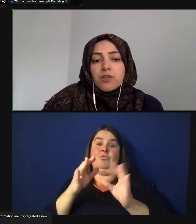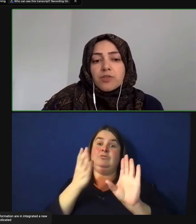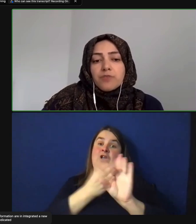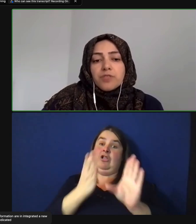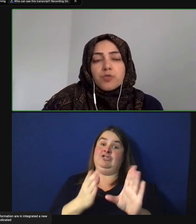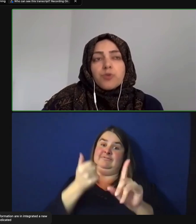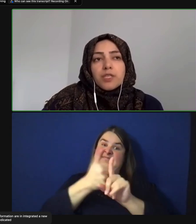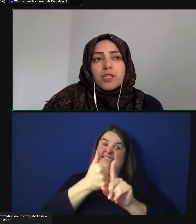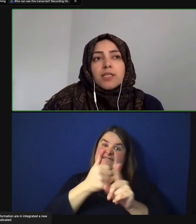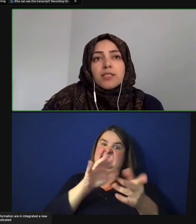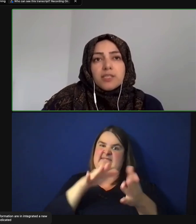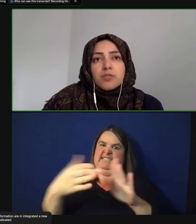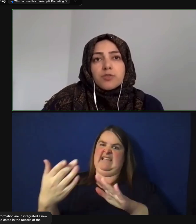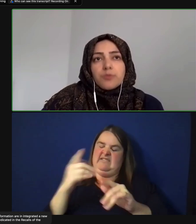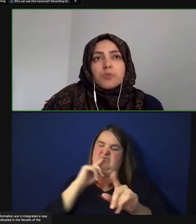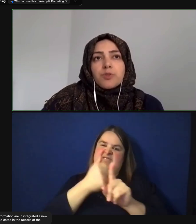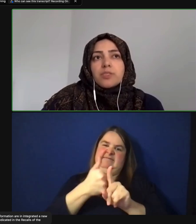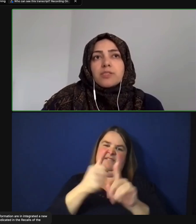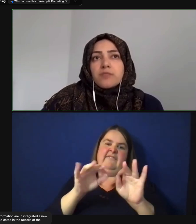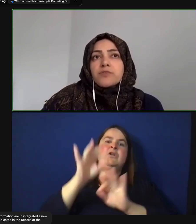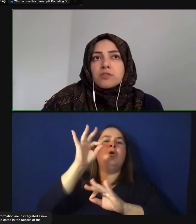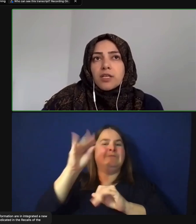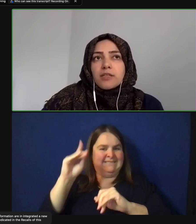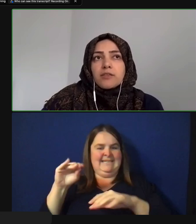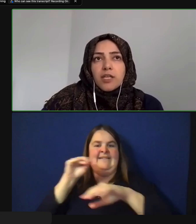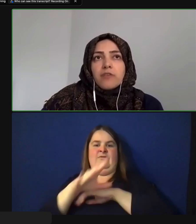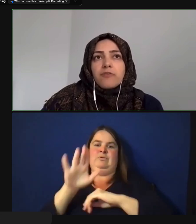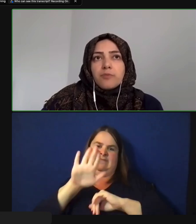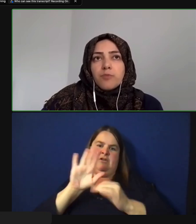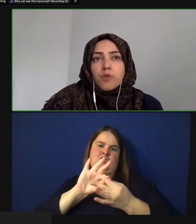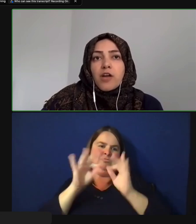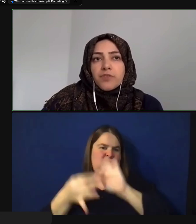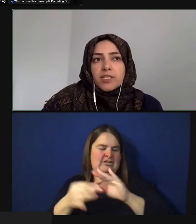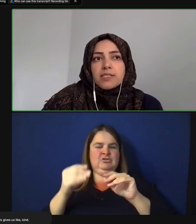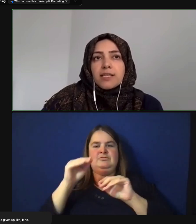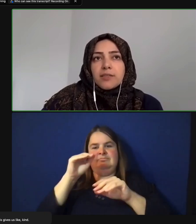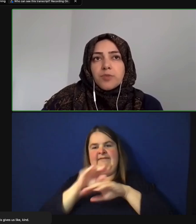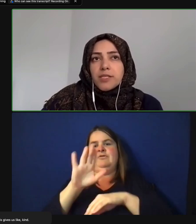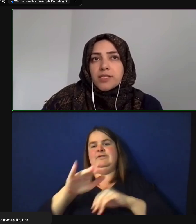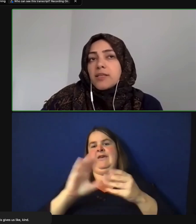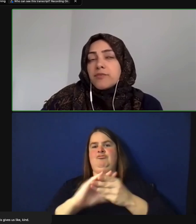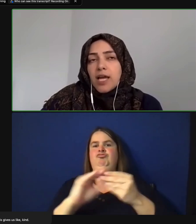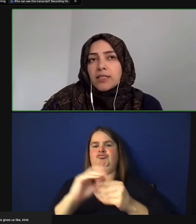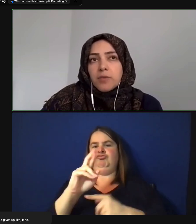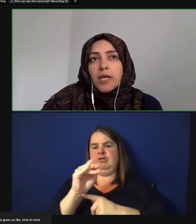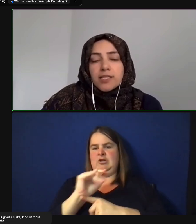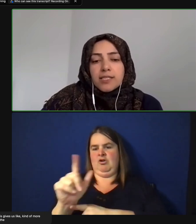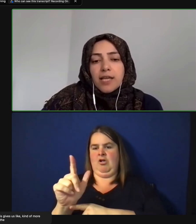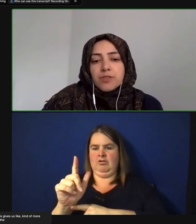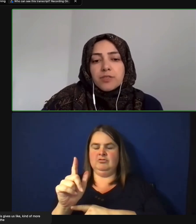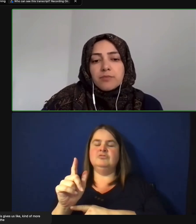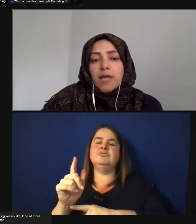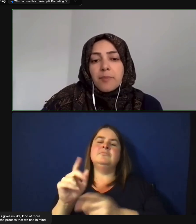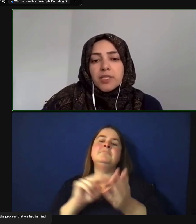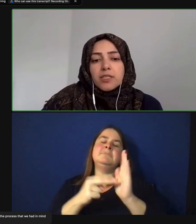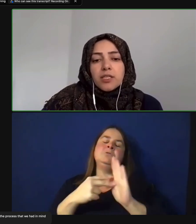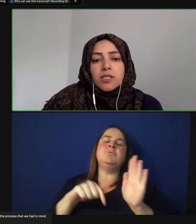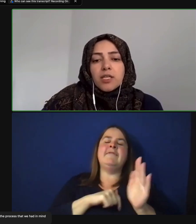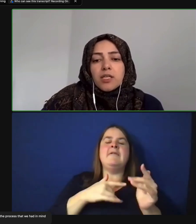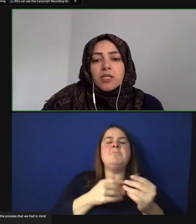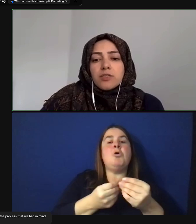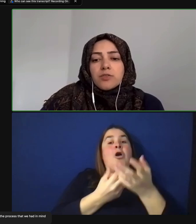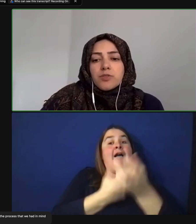in the recalls of the story in this group. So this gives us like kind of more confidence that the process that we had in mind is actually